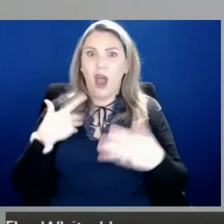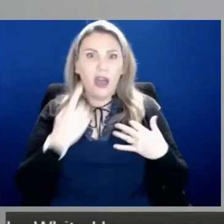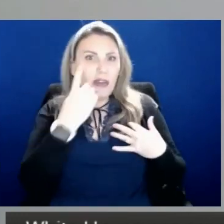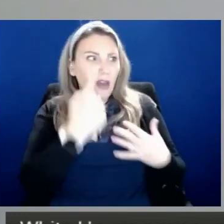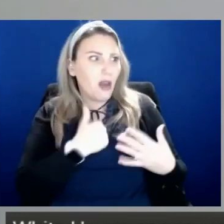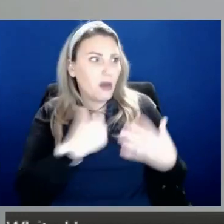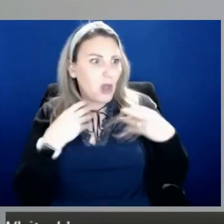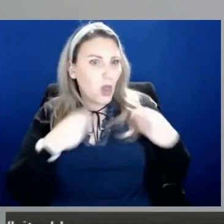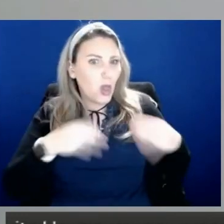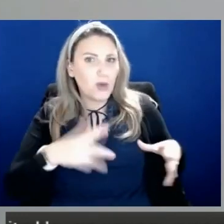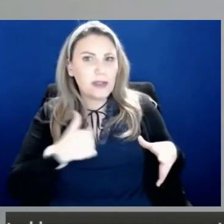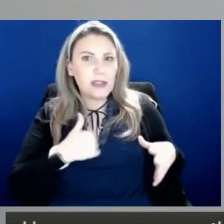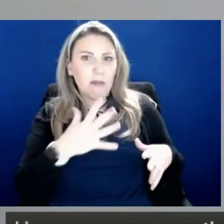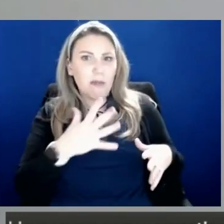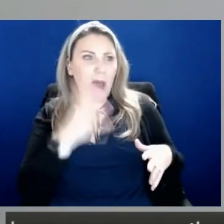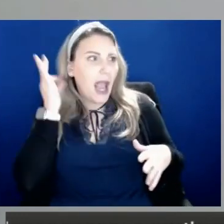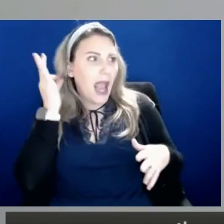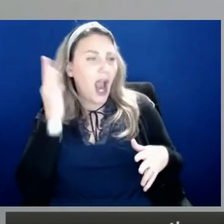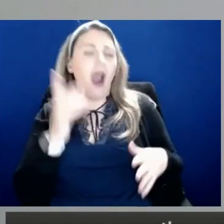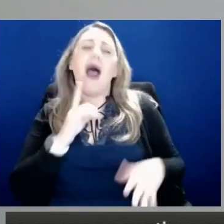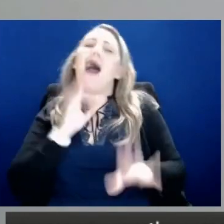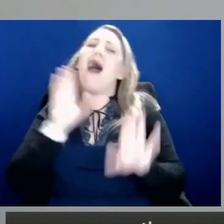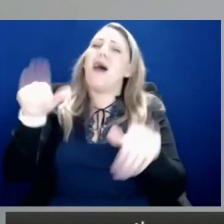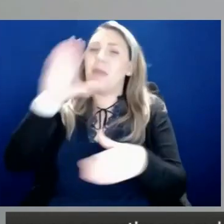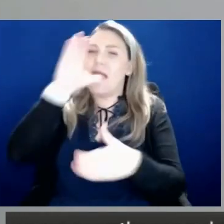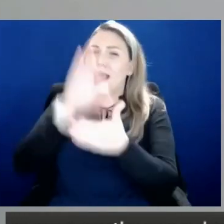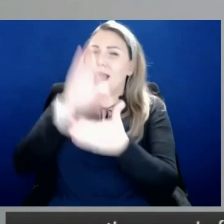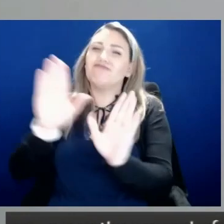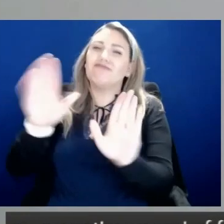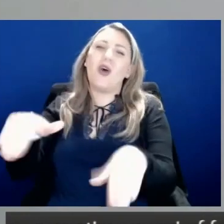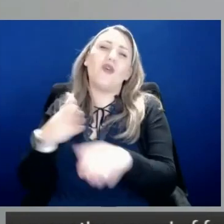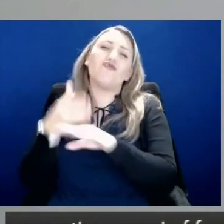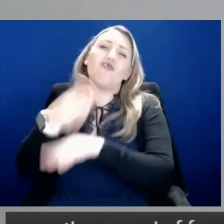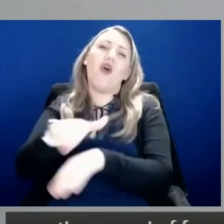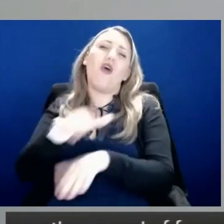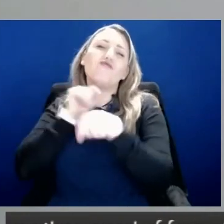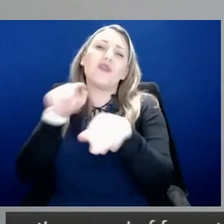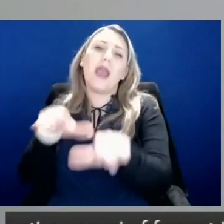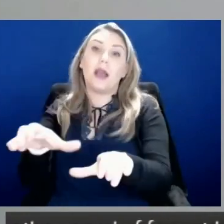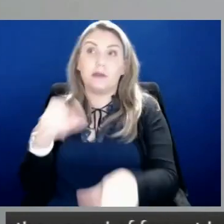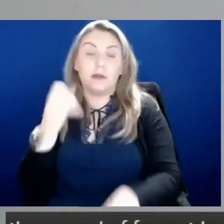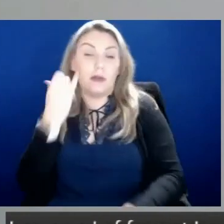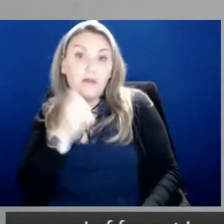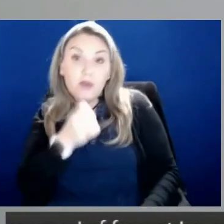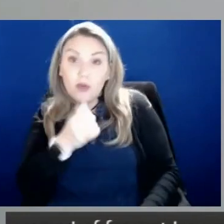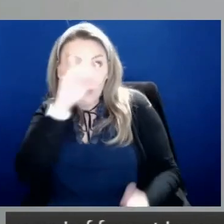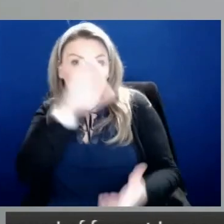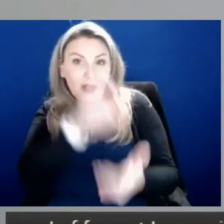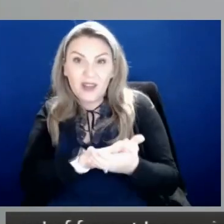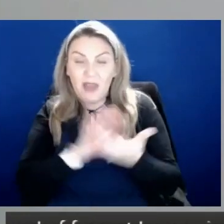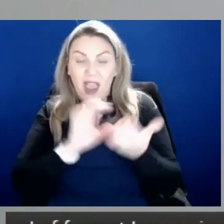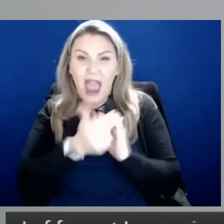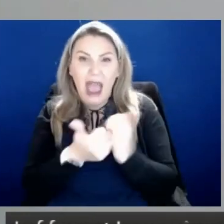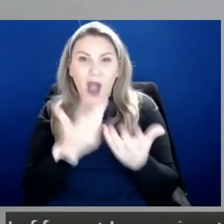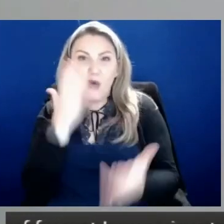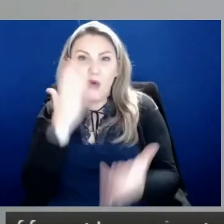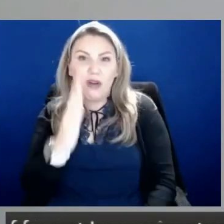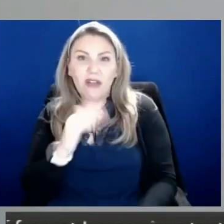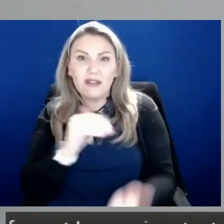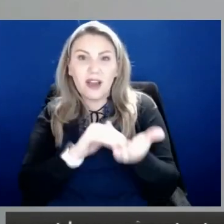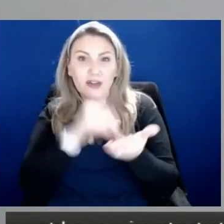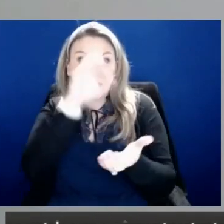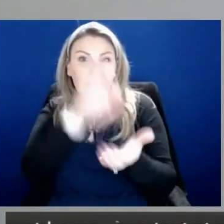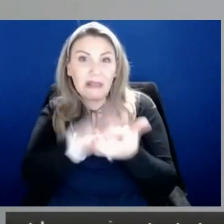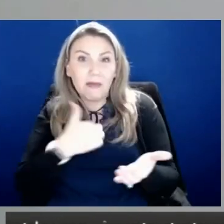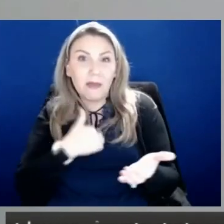I guarantee you're not. Like, you're just being overreacting. And I was like, if you don't believe me, how is a doctor going to believe me? And